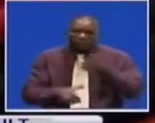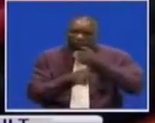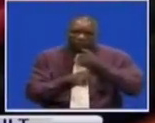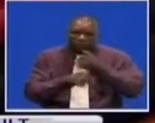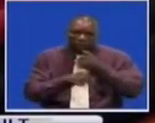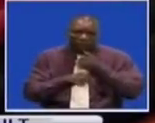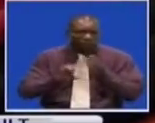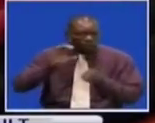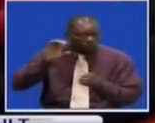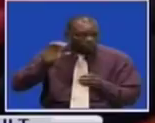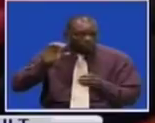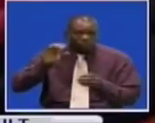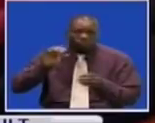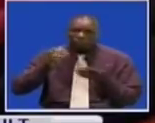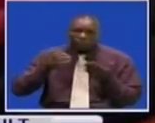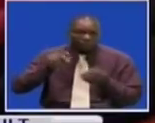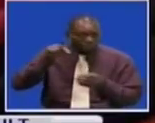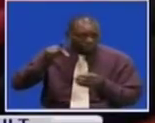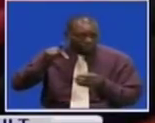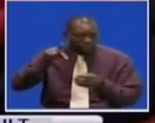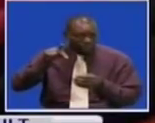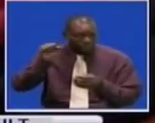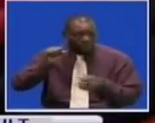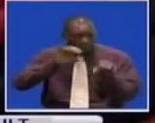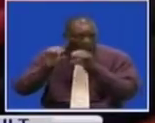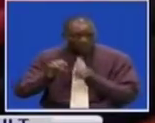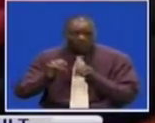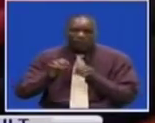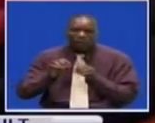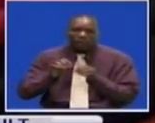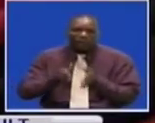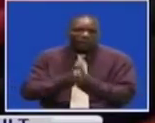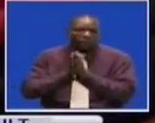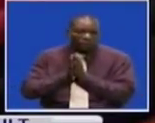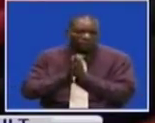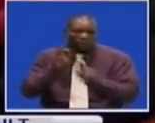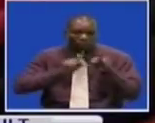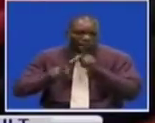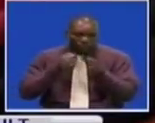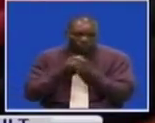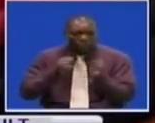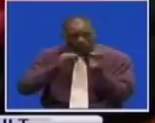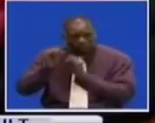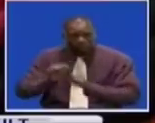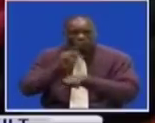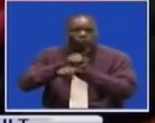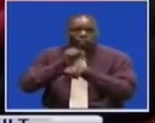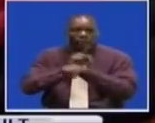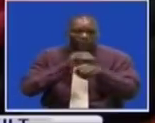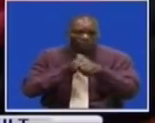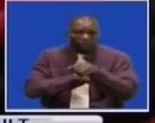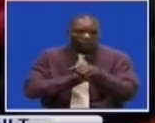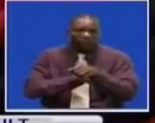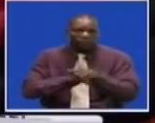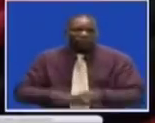Sineva Kambenja has urged government officers within the province to support the implementation of investment projects. Let's